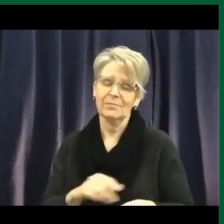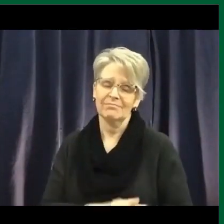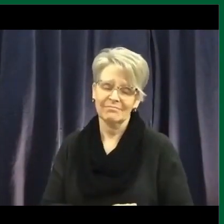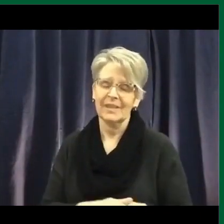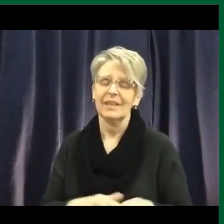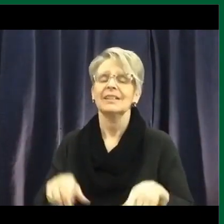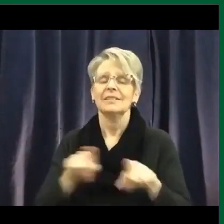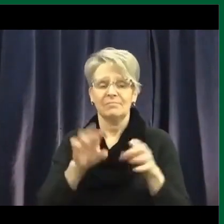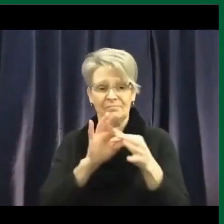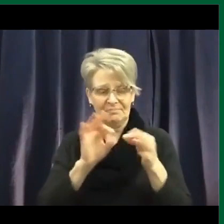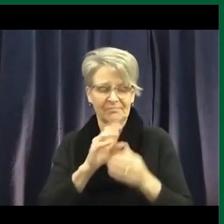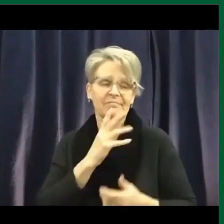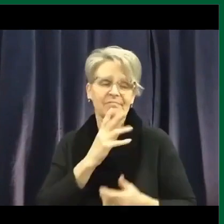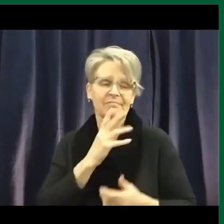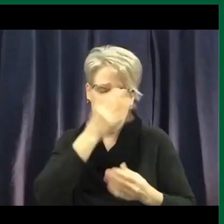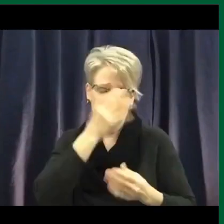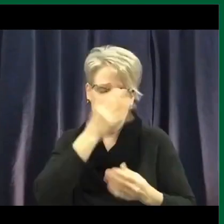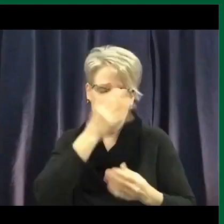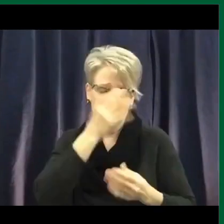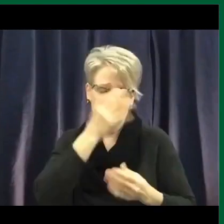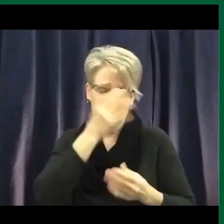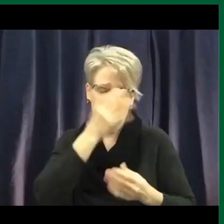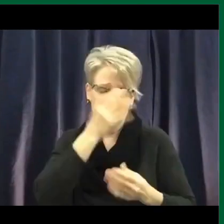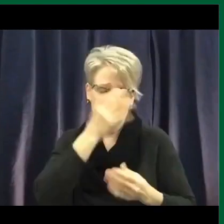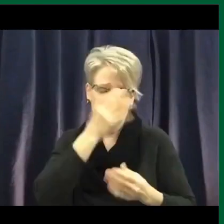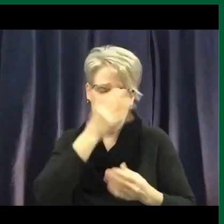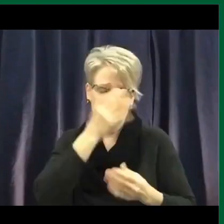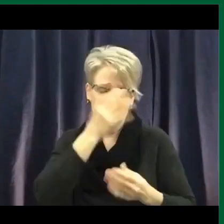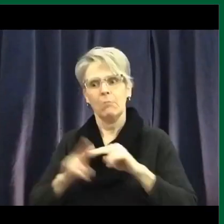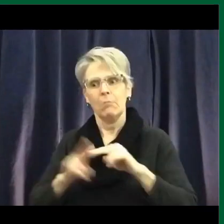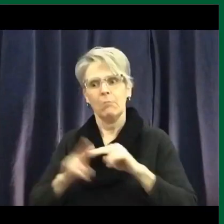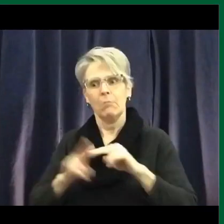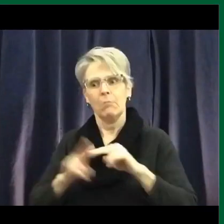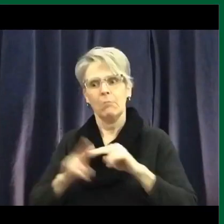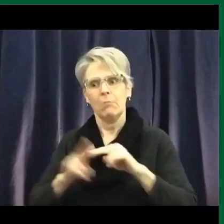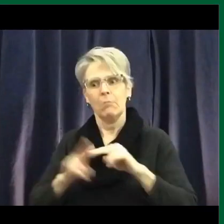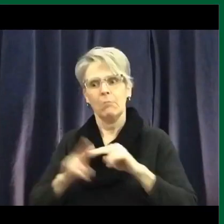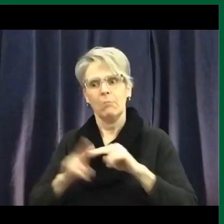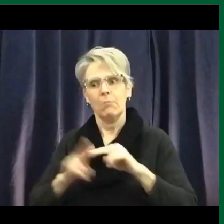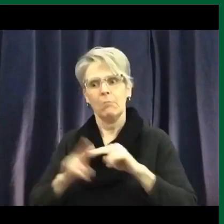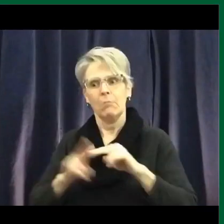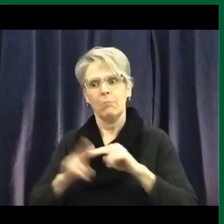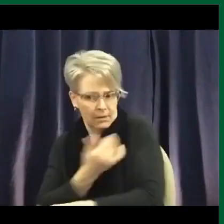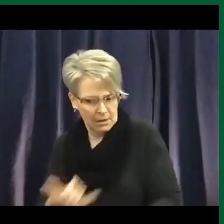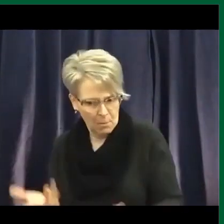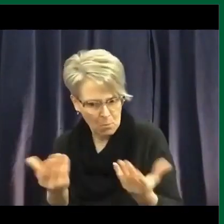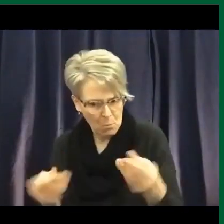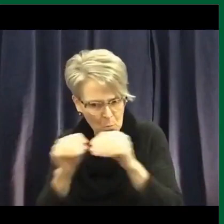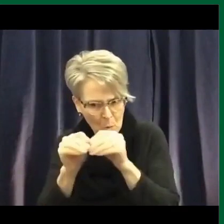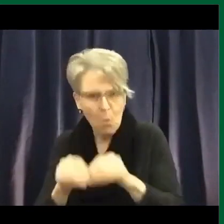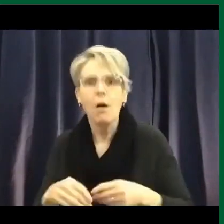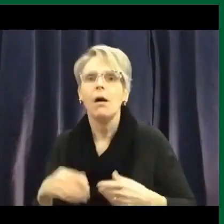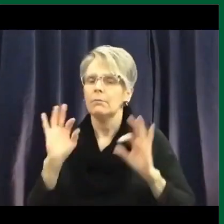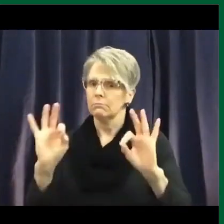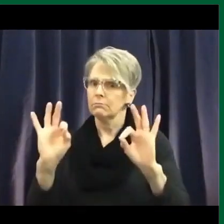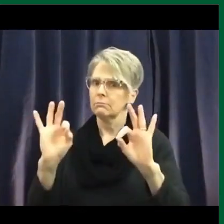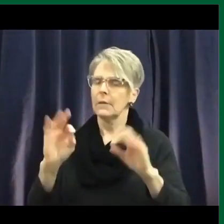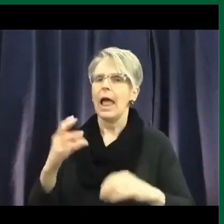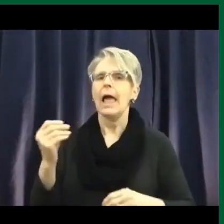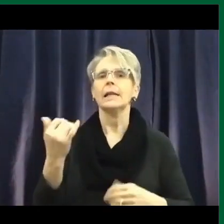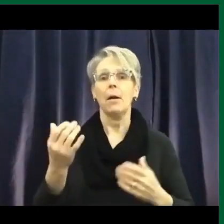there's a growing optimism on our accelerated vaccine delivery schedule, and the fact that, increasingly large proportion of the